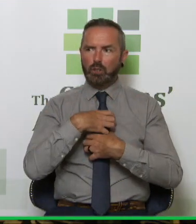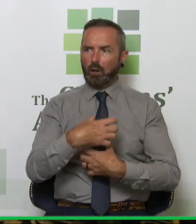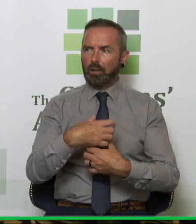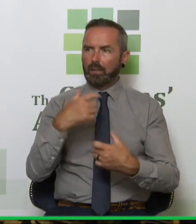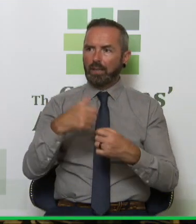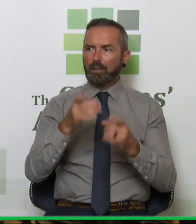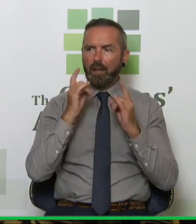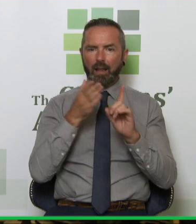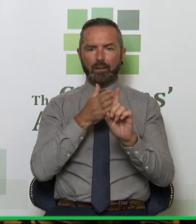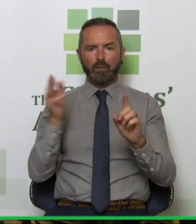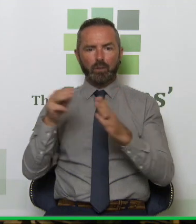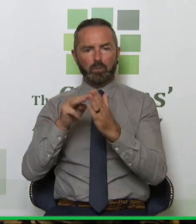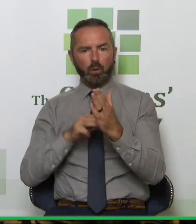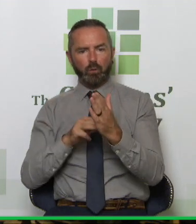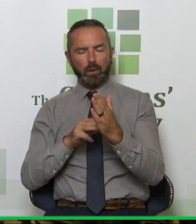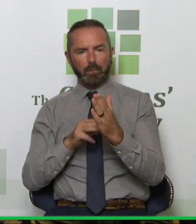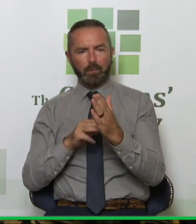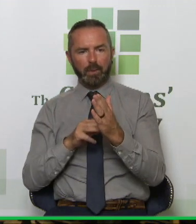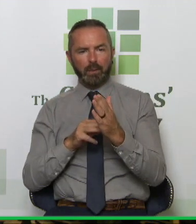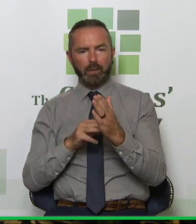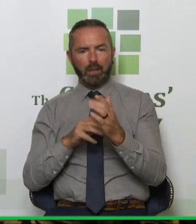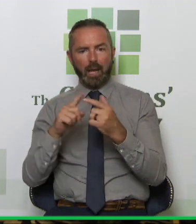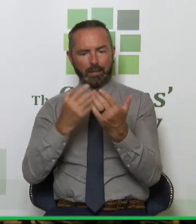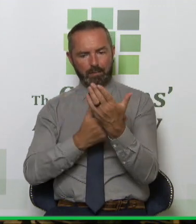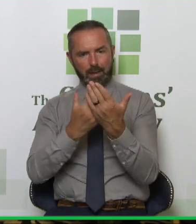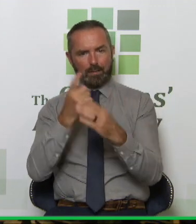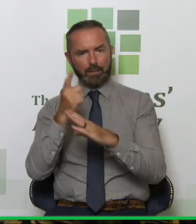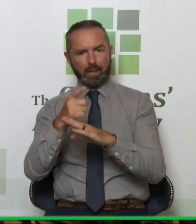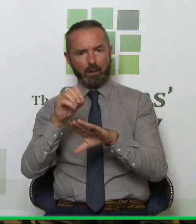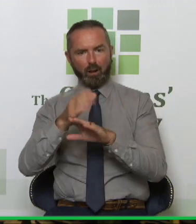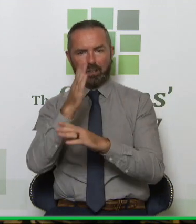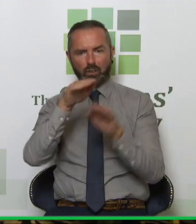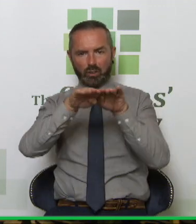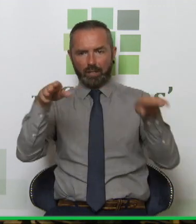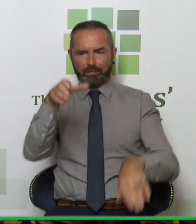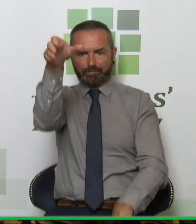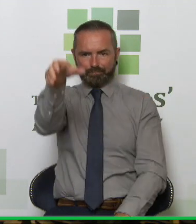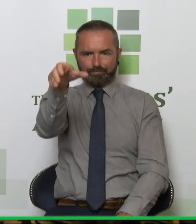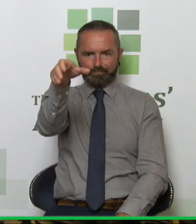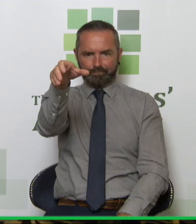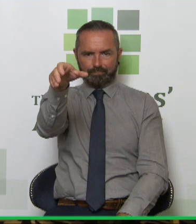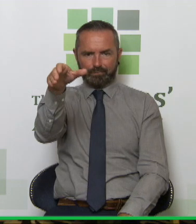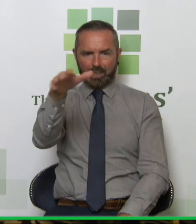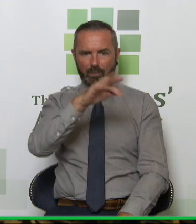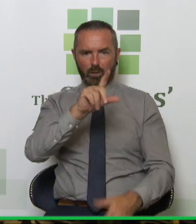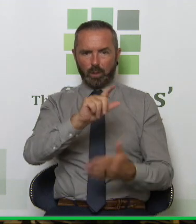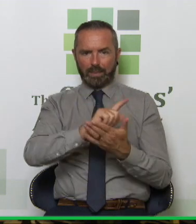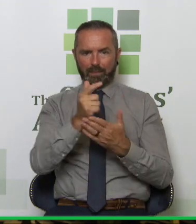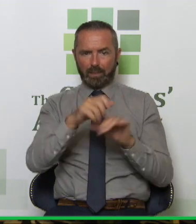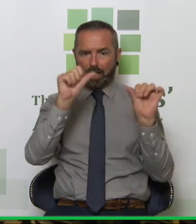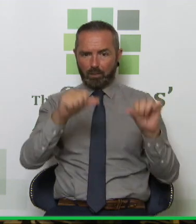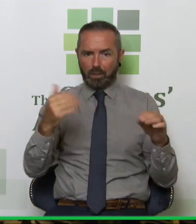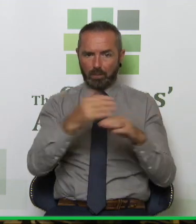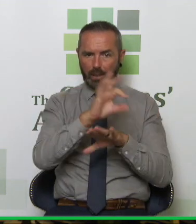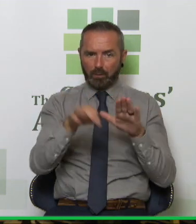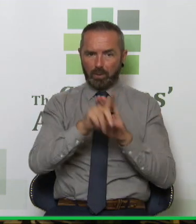is our strategy, is our policy, and the legislation is sitting on a shelf practically since 2017, agreed by government in